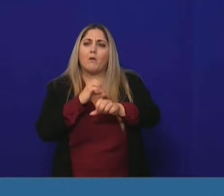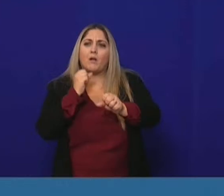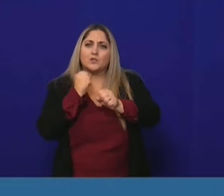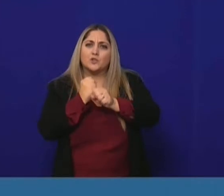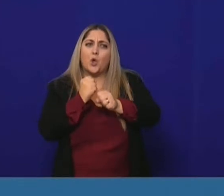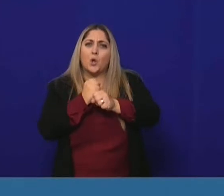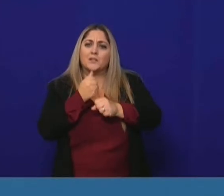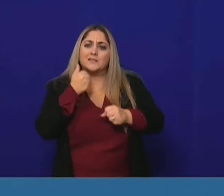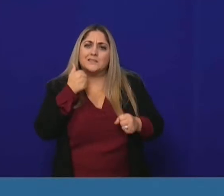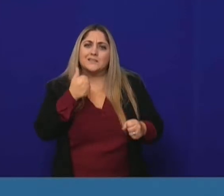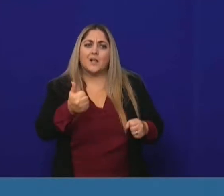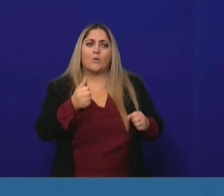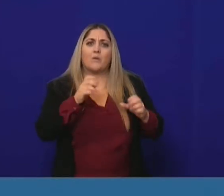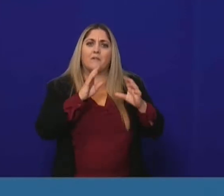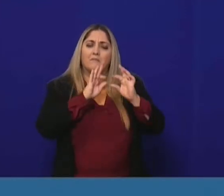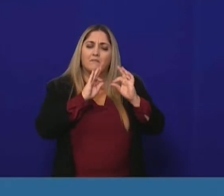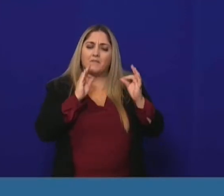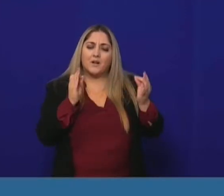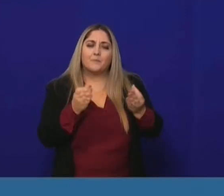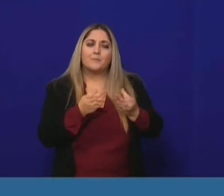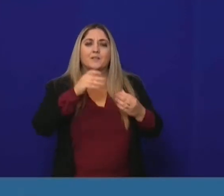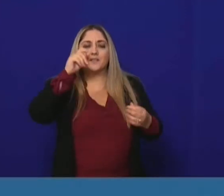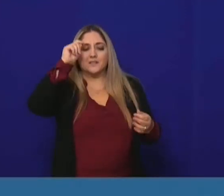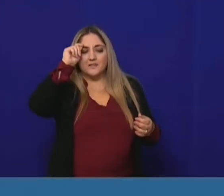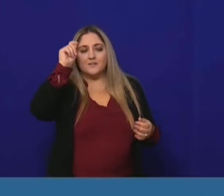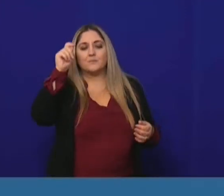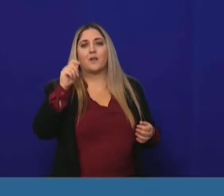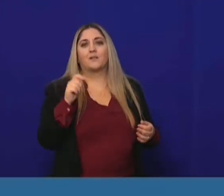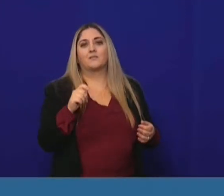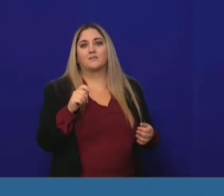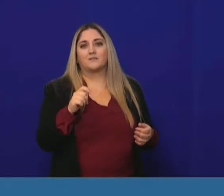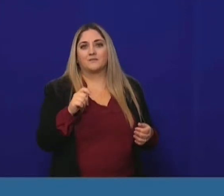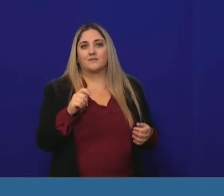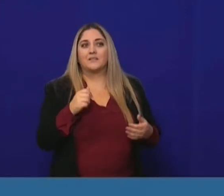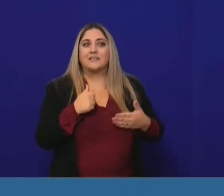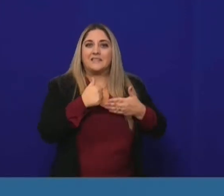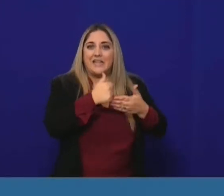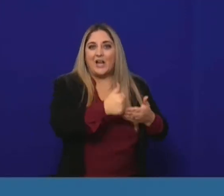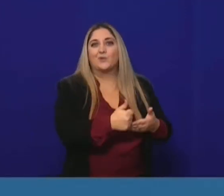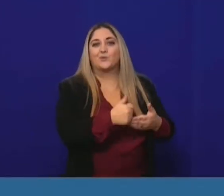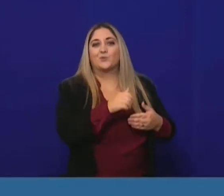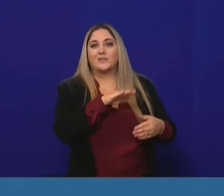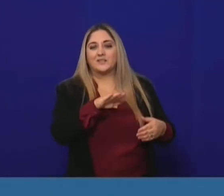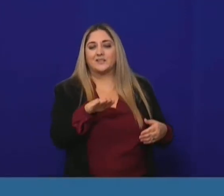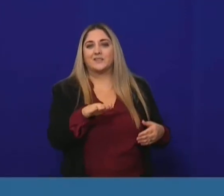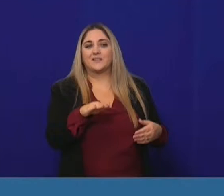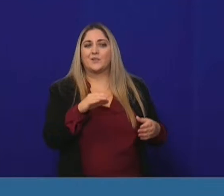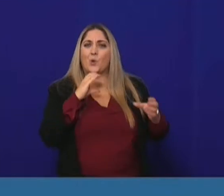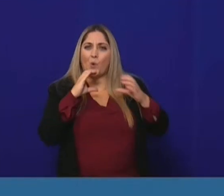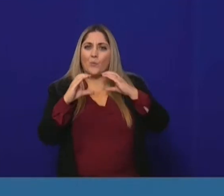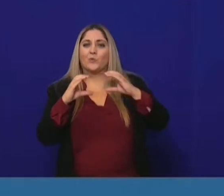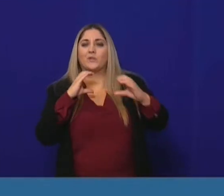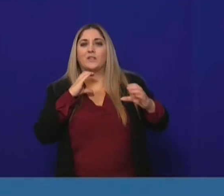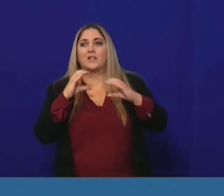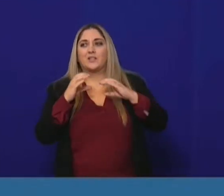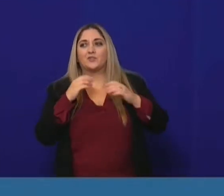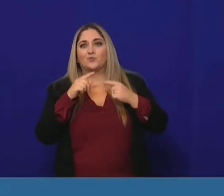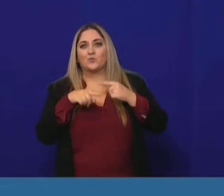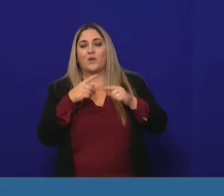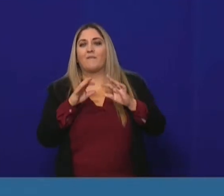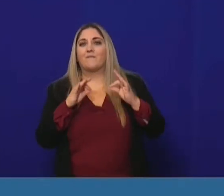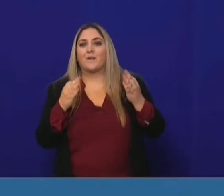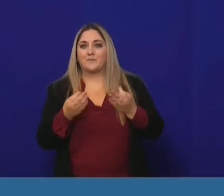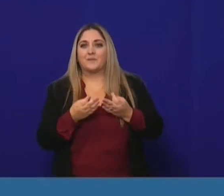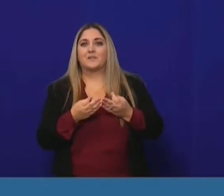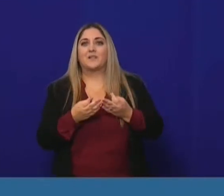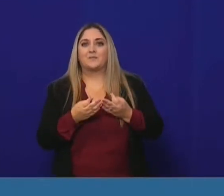li relatives ta' dawn il-każijiet li huma pożittivi ikun jistgħu wkoll jikkomunikaw mat-tobba li jkun jistgħu